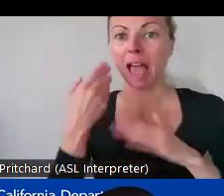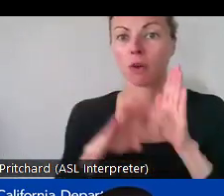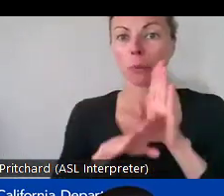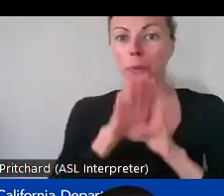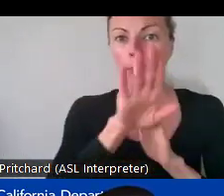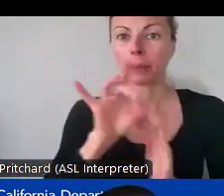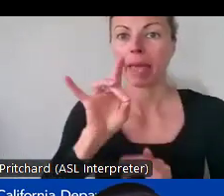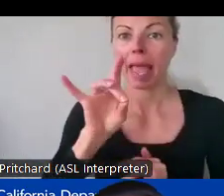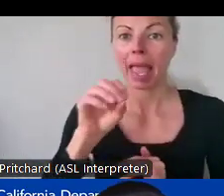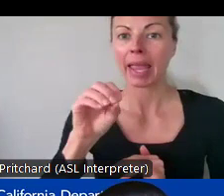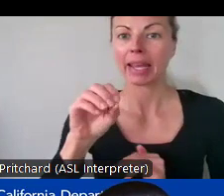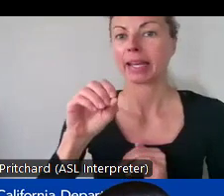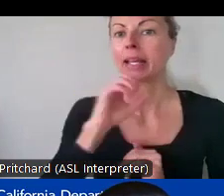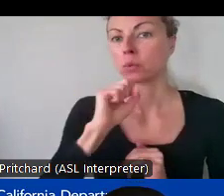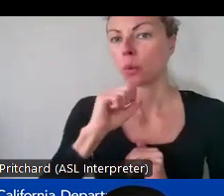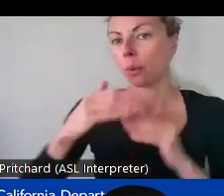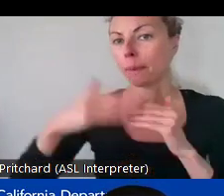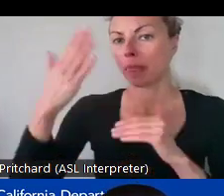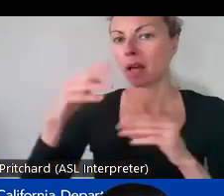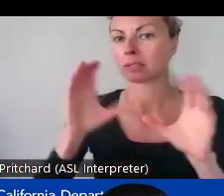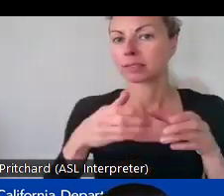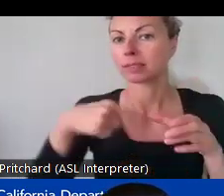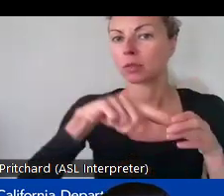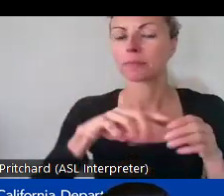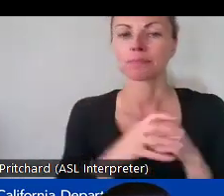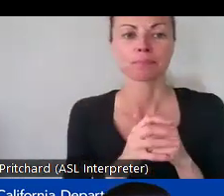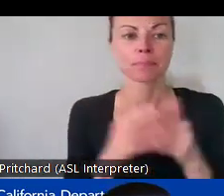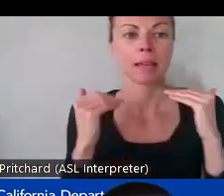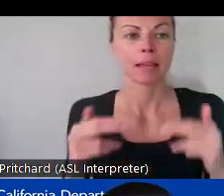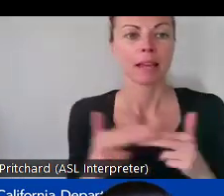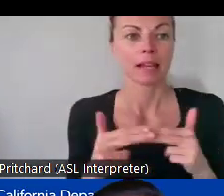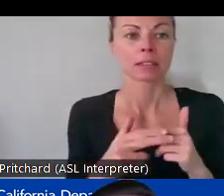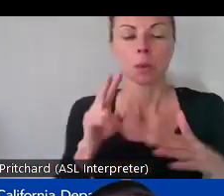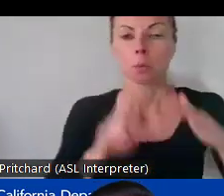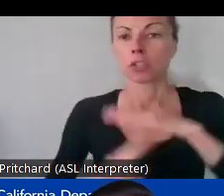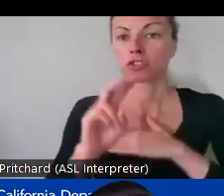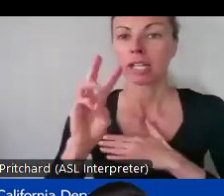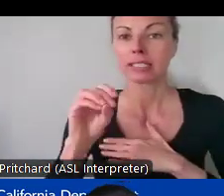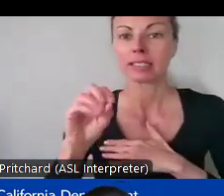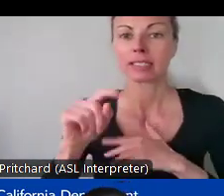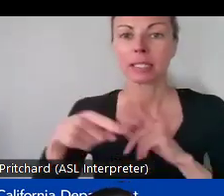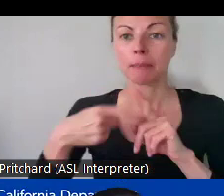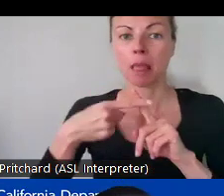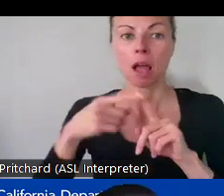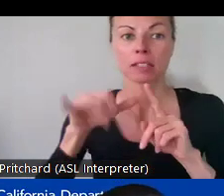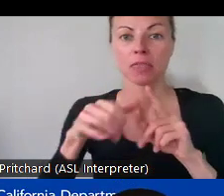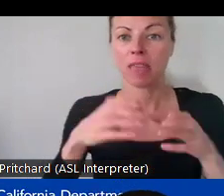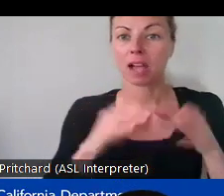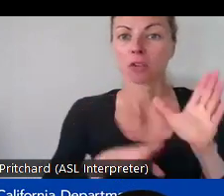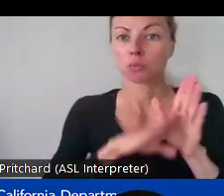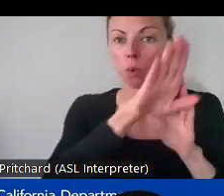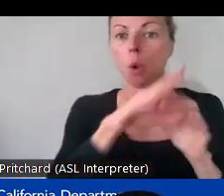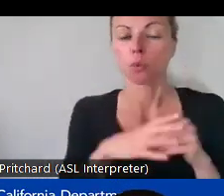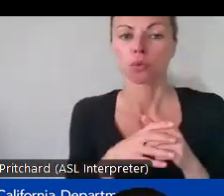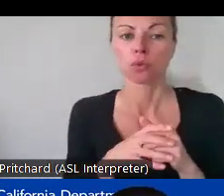80-plus population. Next slide, please. And projected older adult population growth is actually not uniform. And this map kind of shows that there's areas